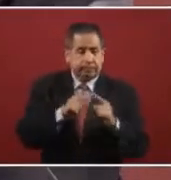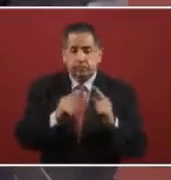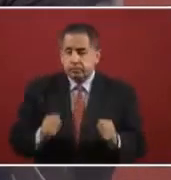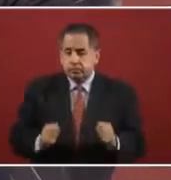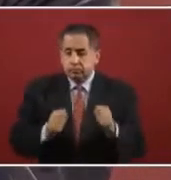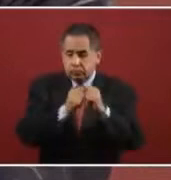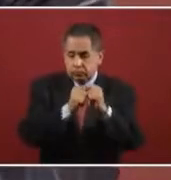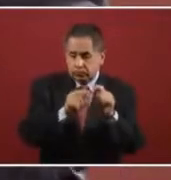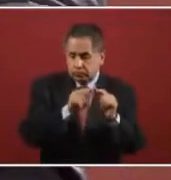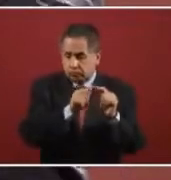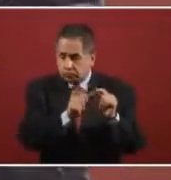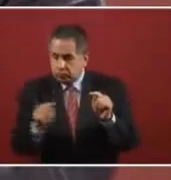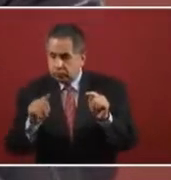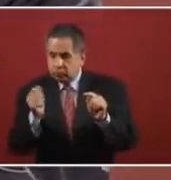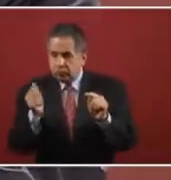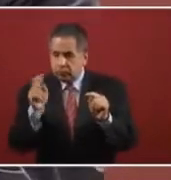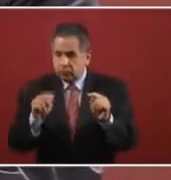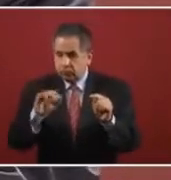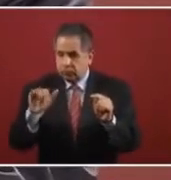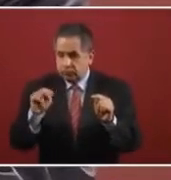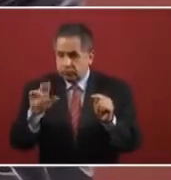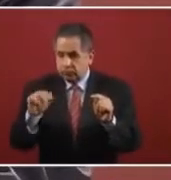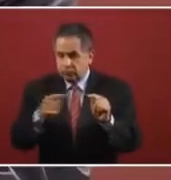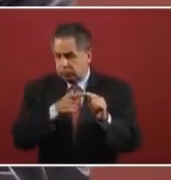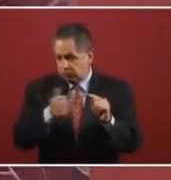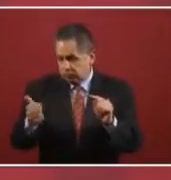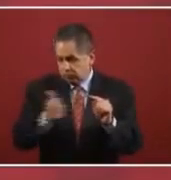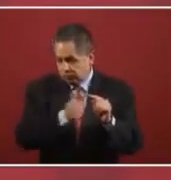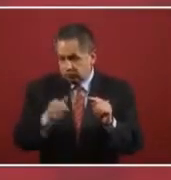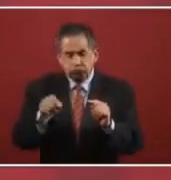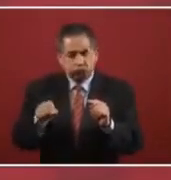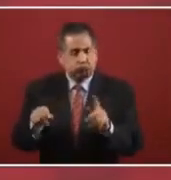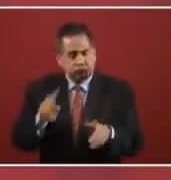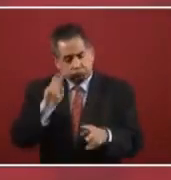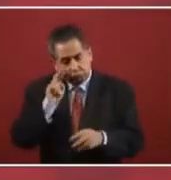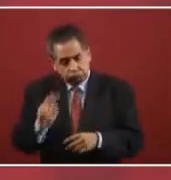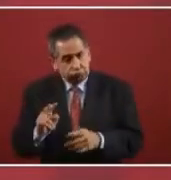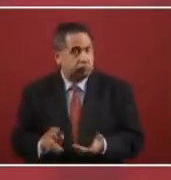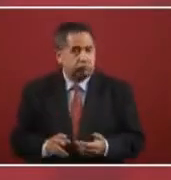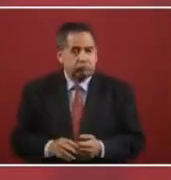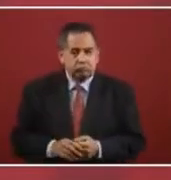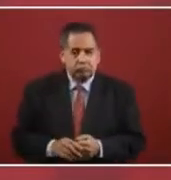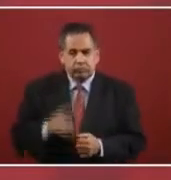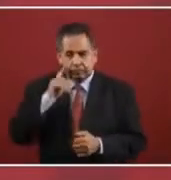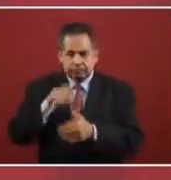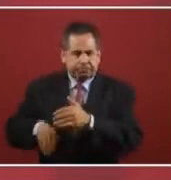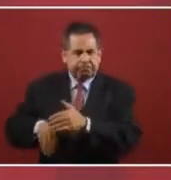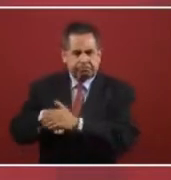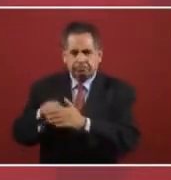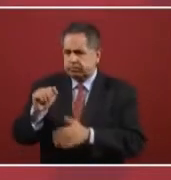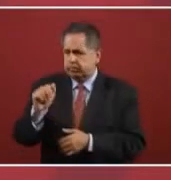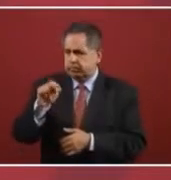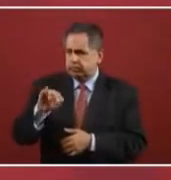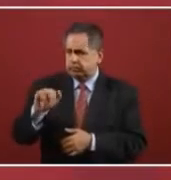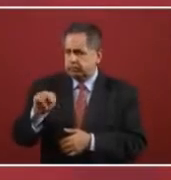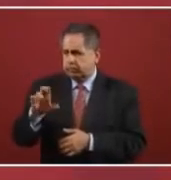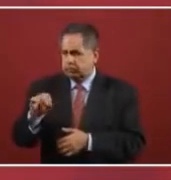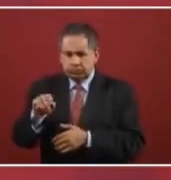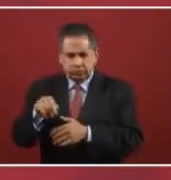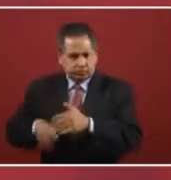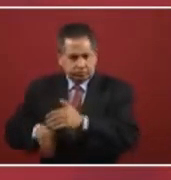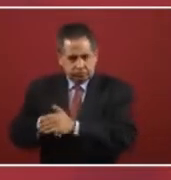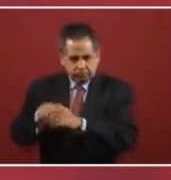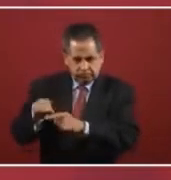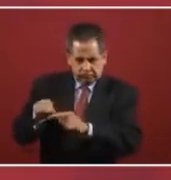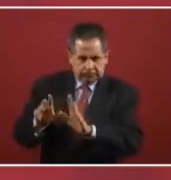from Tuxpan to San Juanico, to the station, to the terminal of San